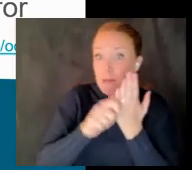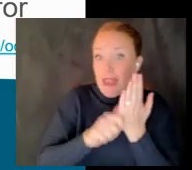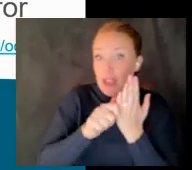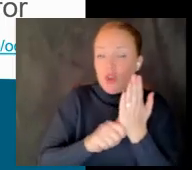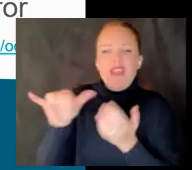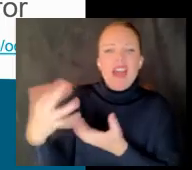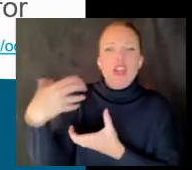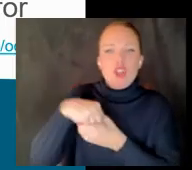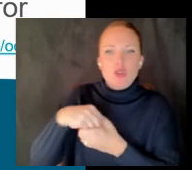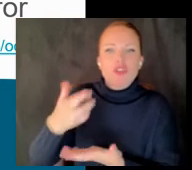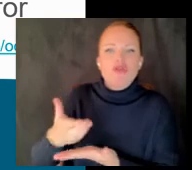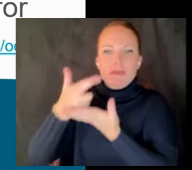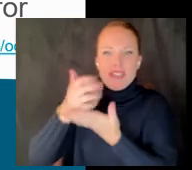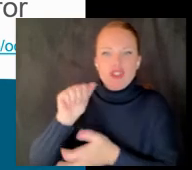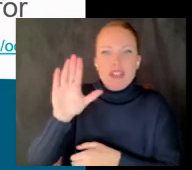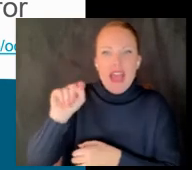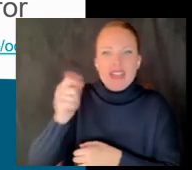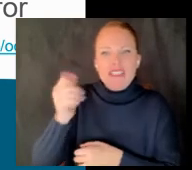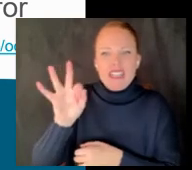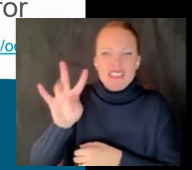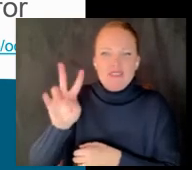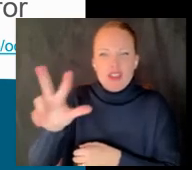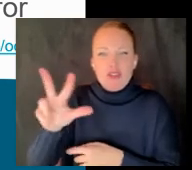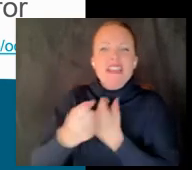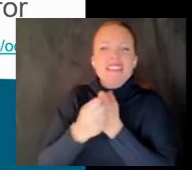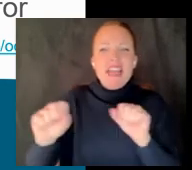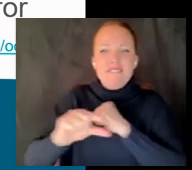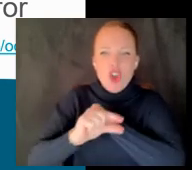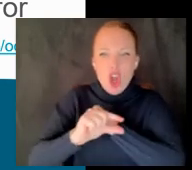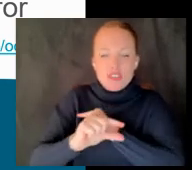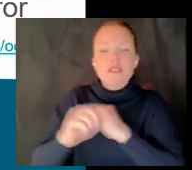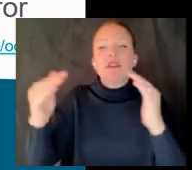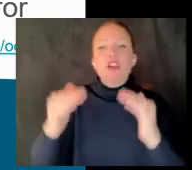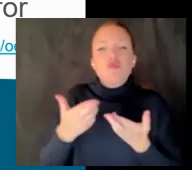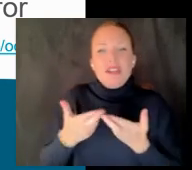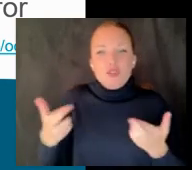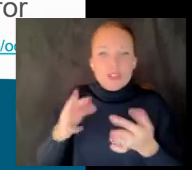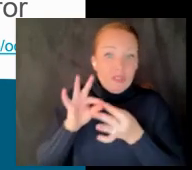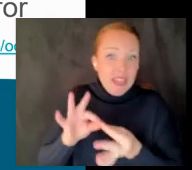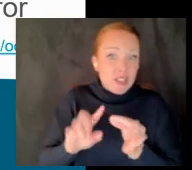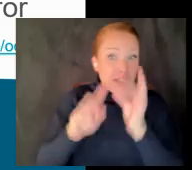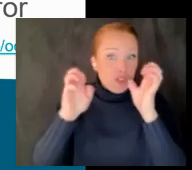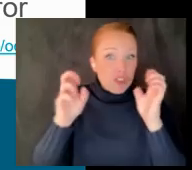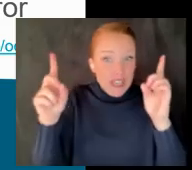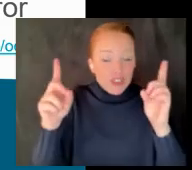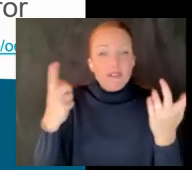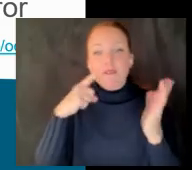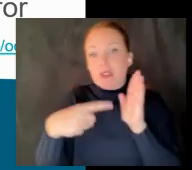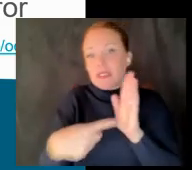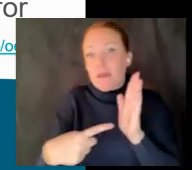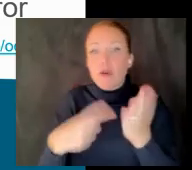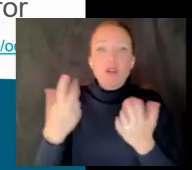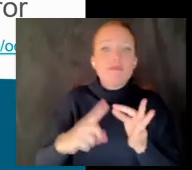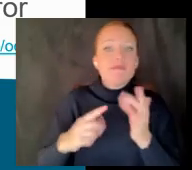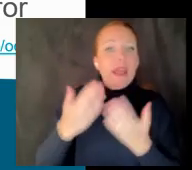of 1973 procedural safeguards, as well as resources related to special education such as the Special Education